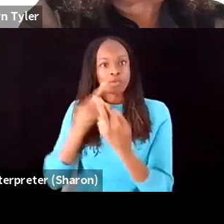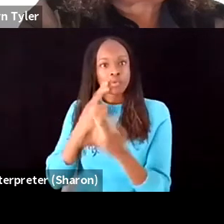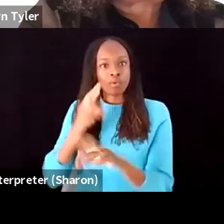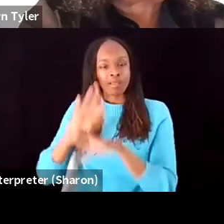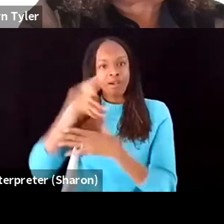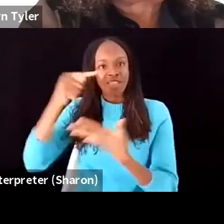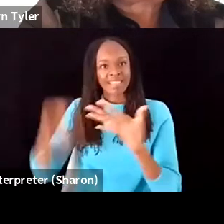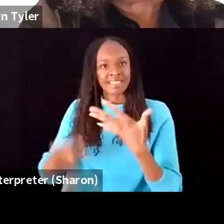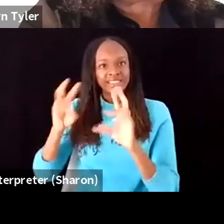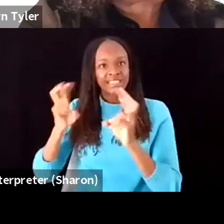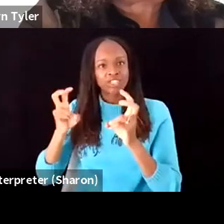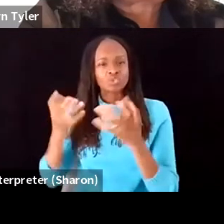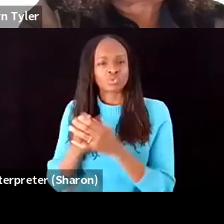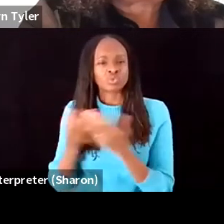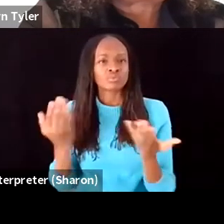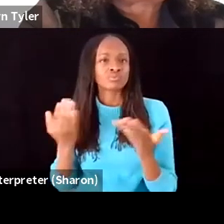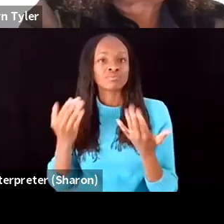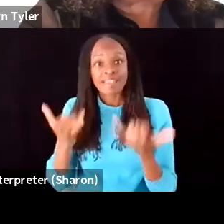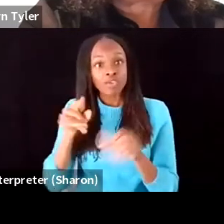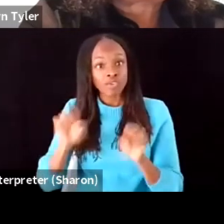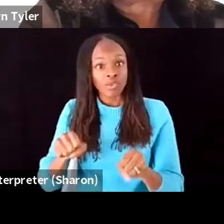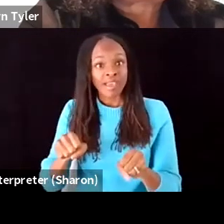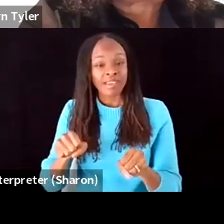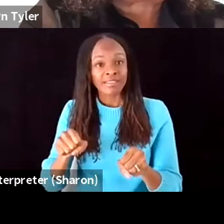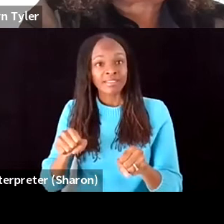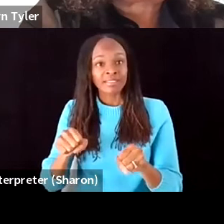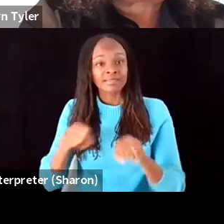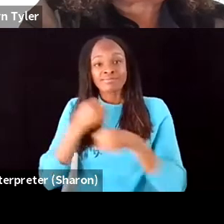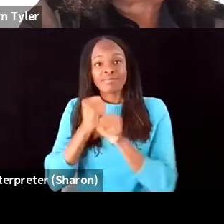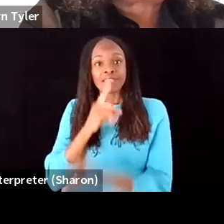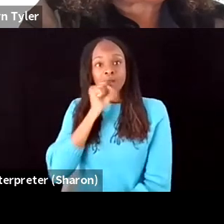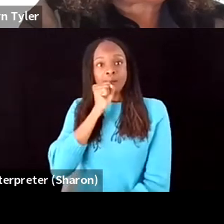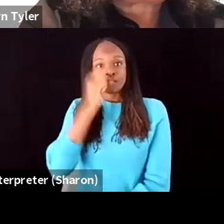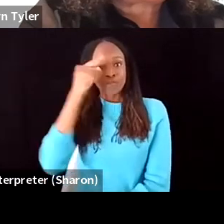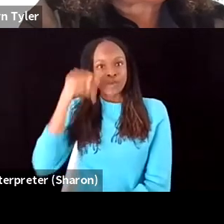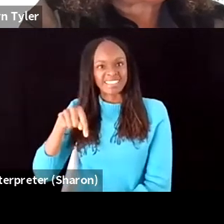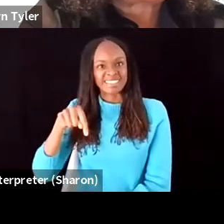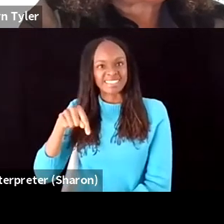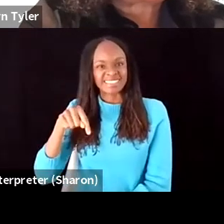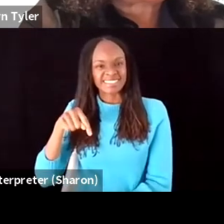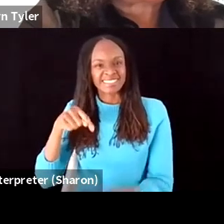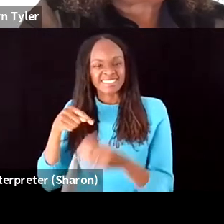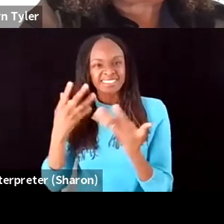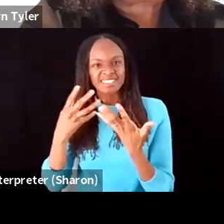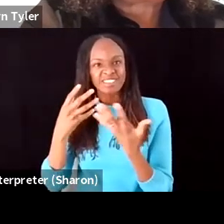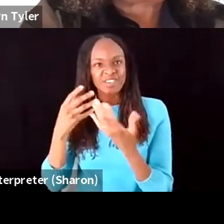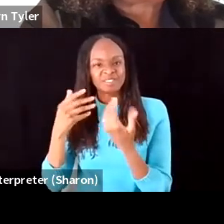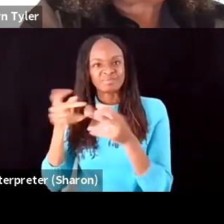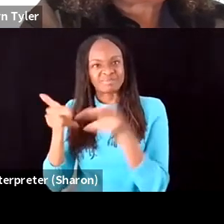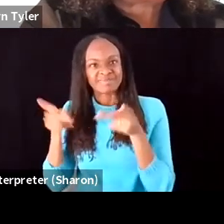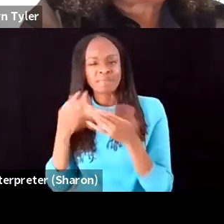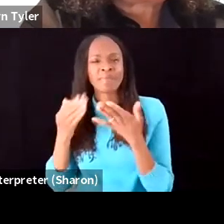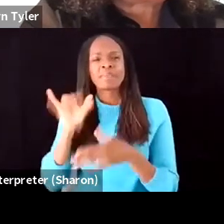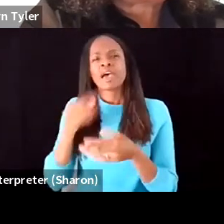issues? What are the things that, now that you can make it anonymous for this setting, they want to know, and that perhaps this